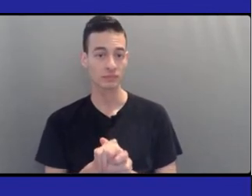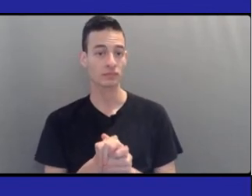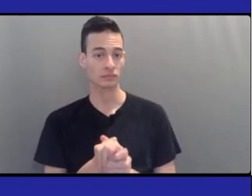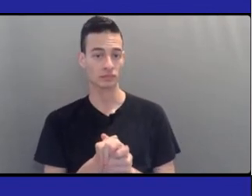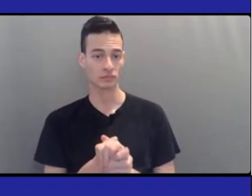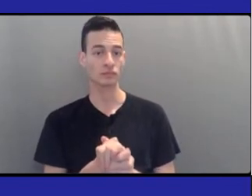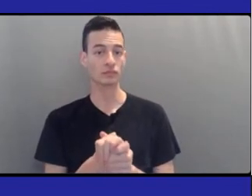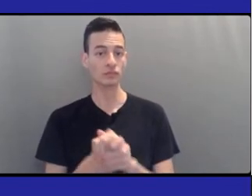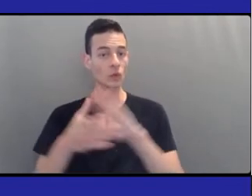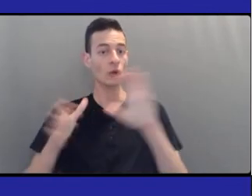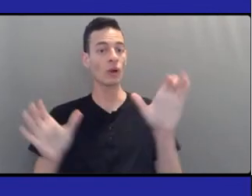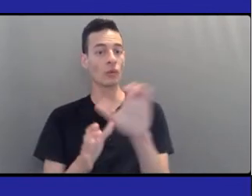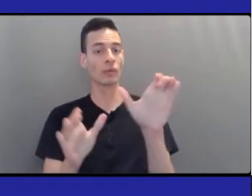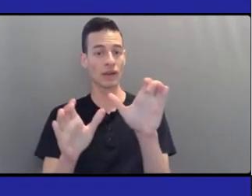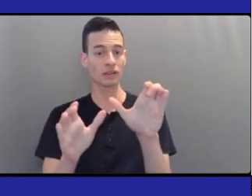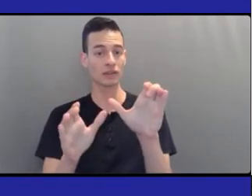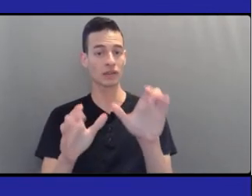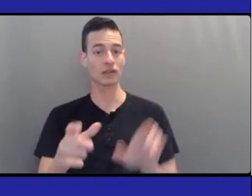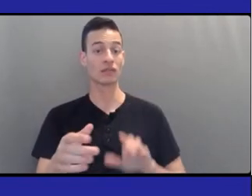capacity for a term through